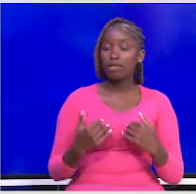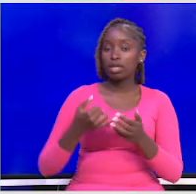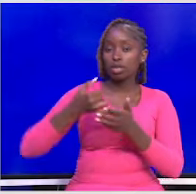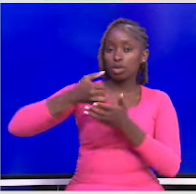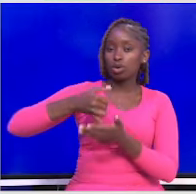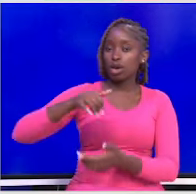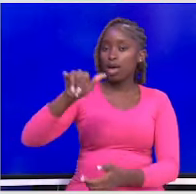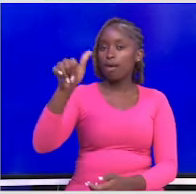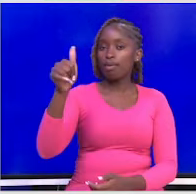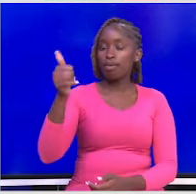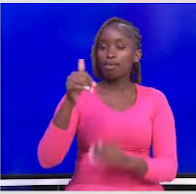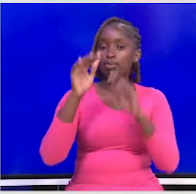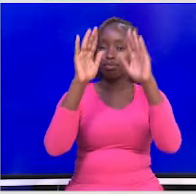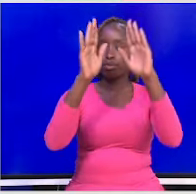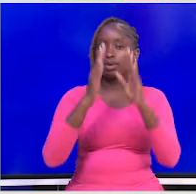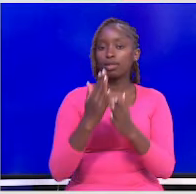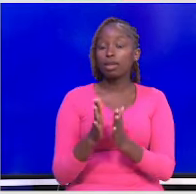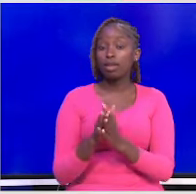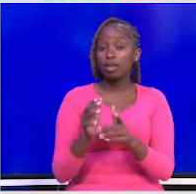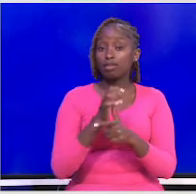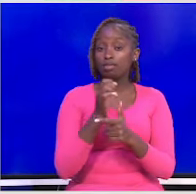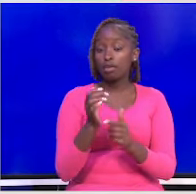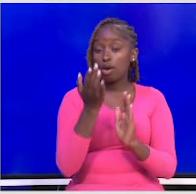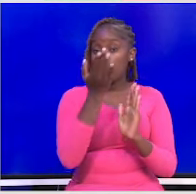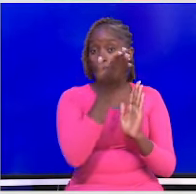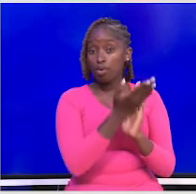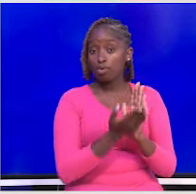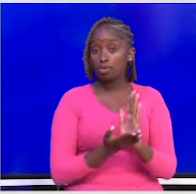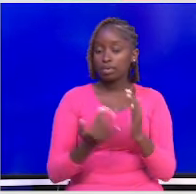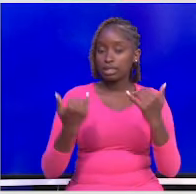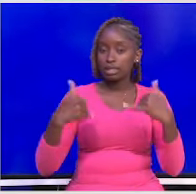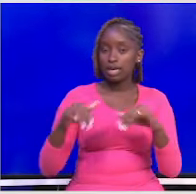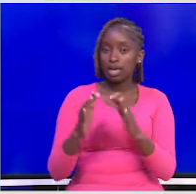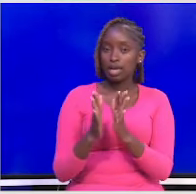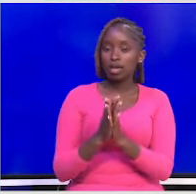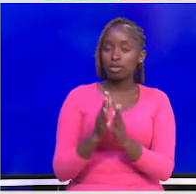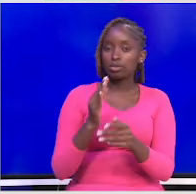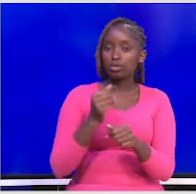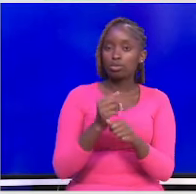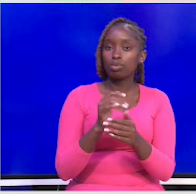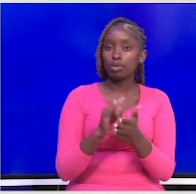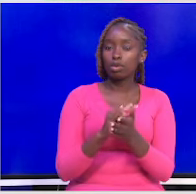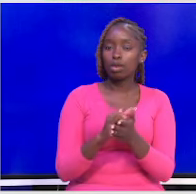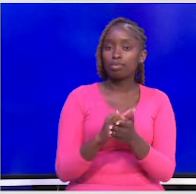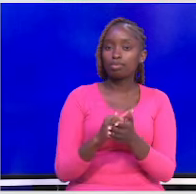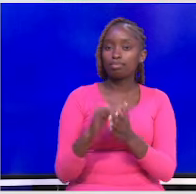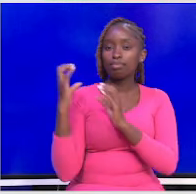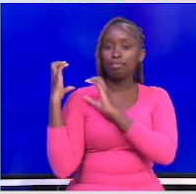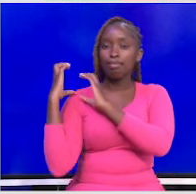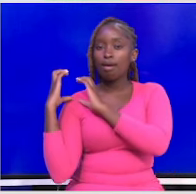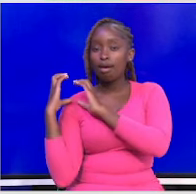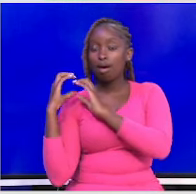other radical measures and programs to deal with the burden of debt,